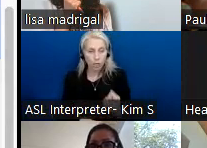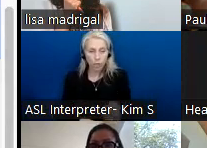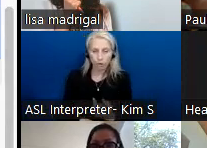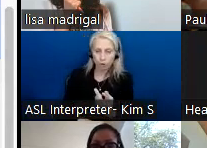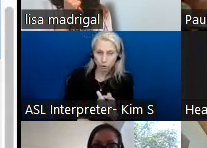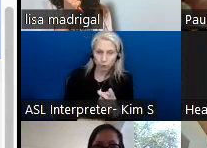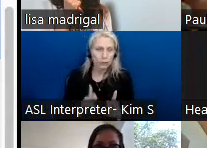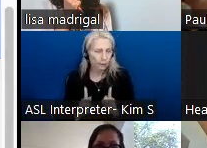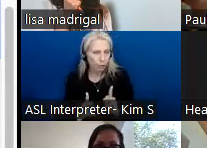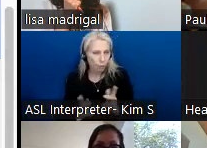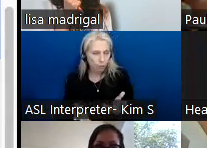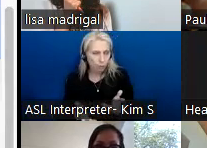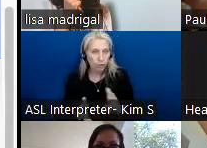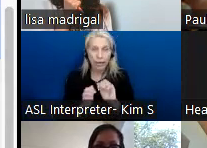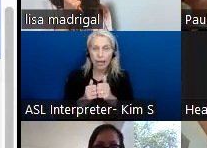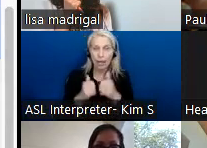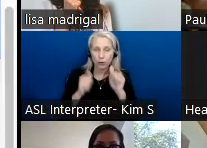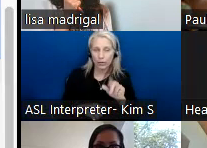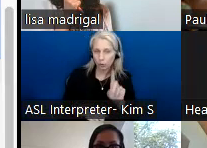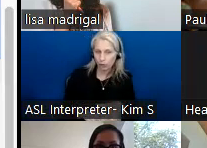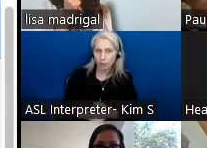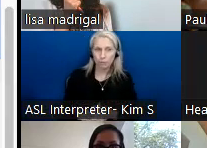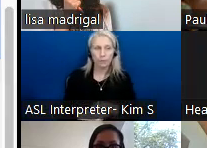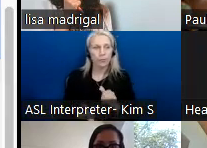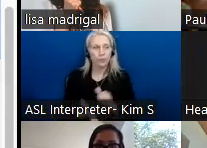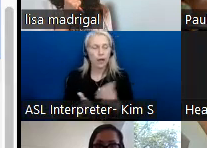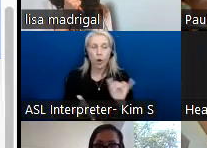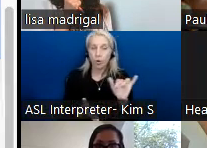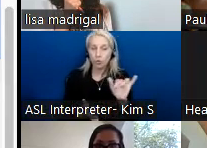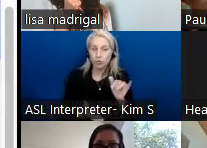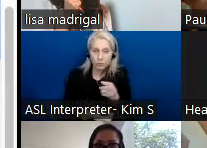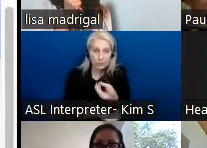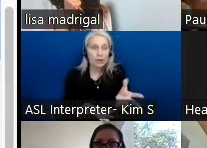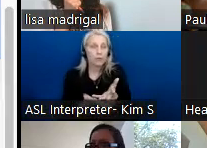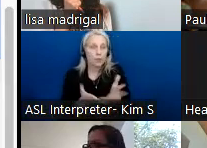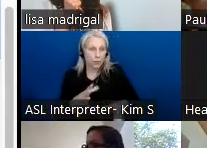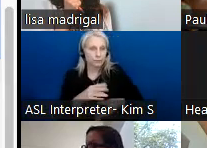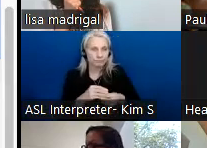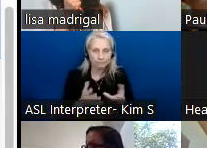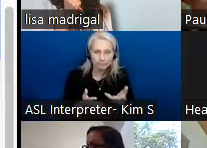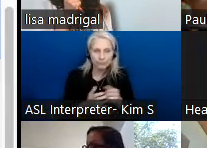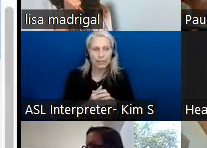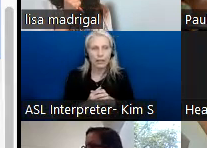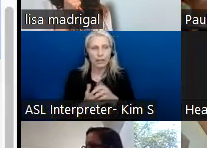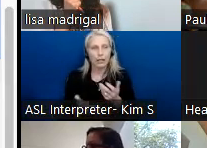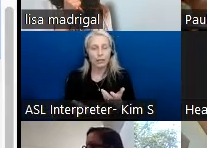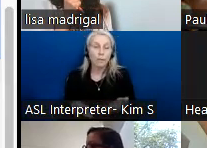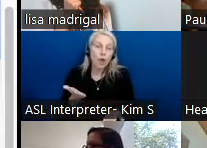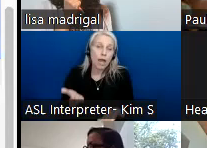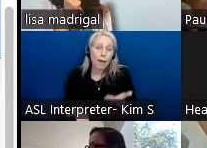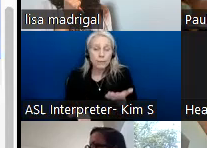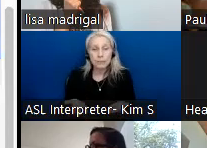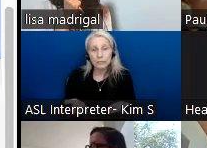individuals, and how you could do that. And this takes into account several things. This takes into account perhaps